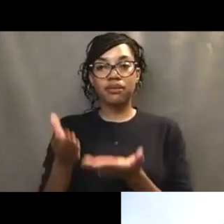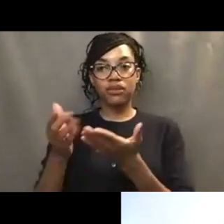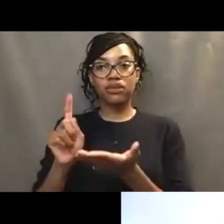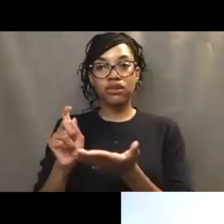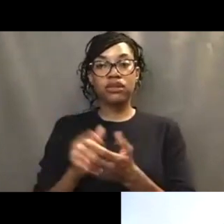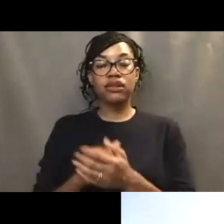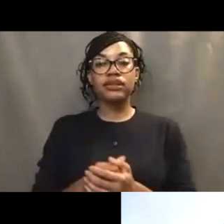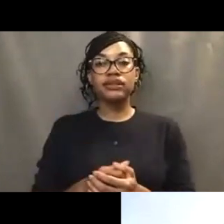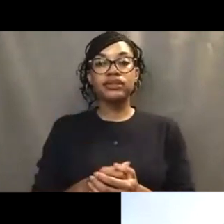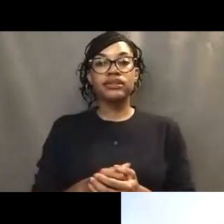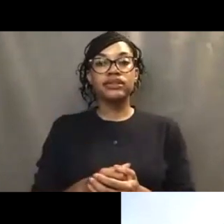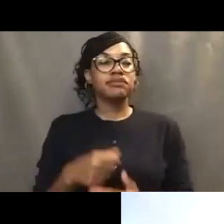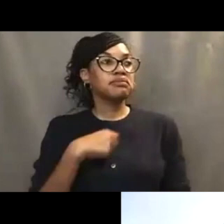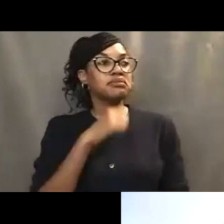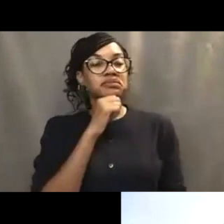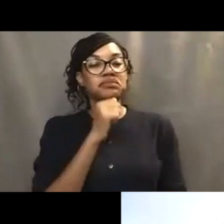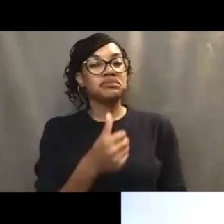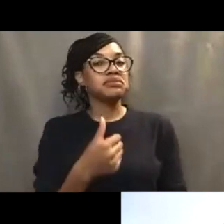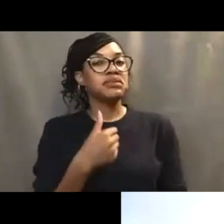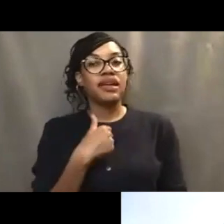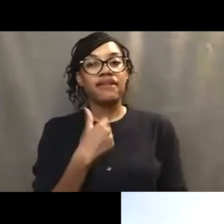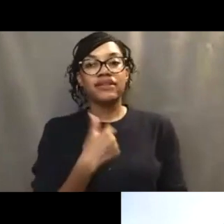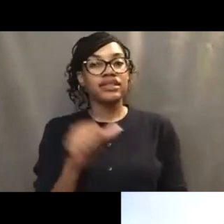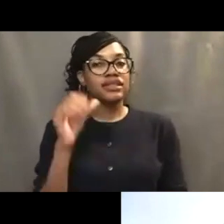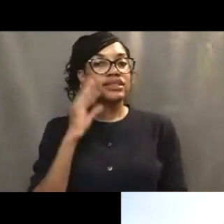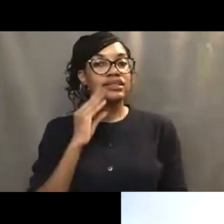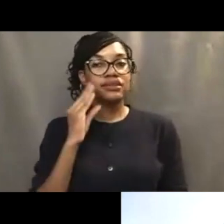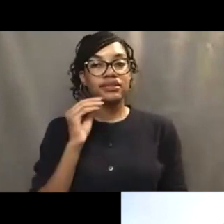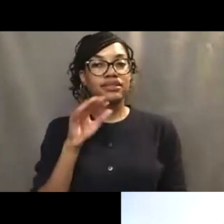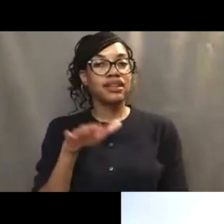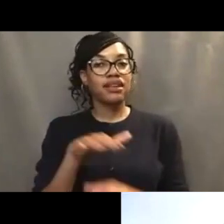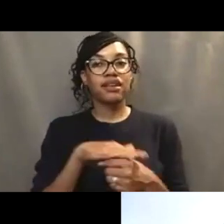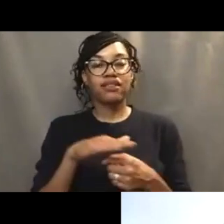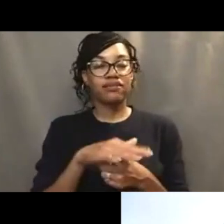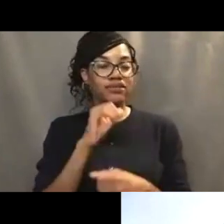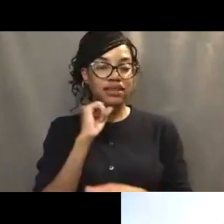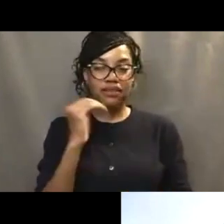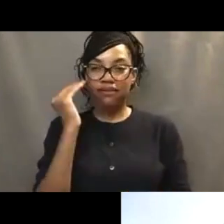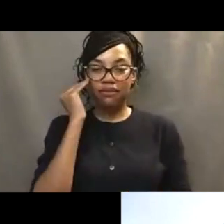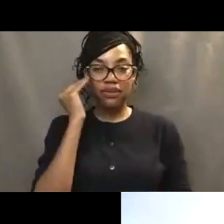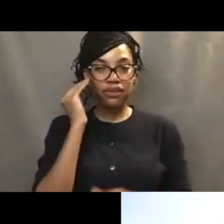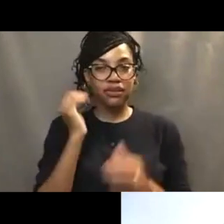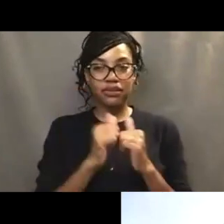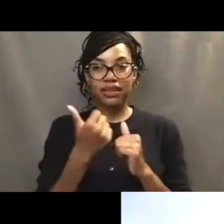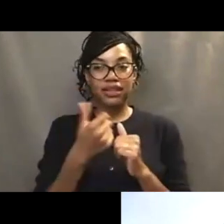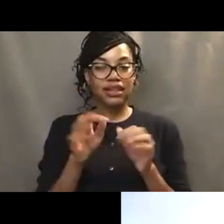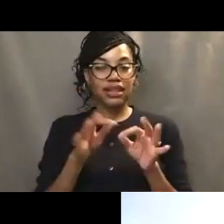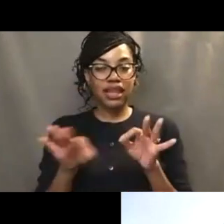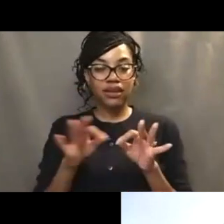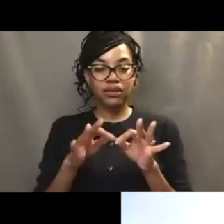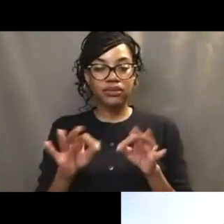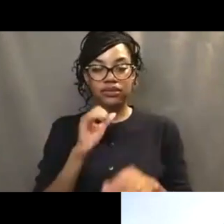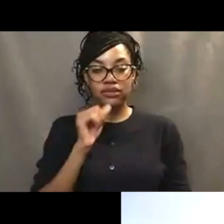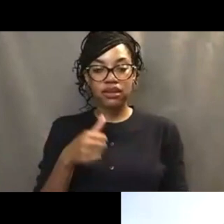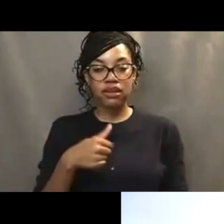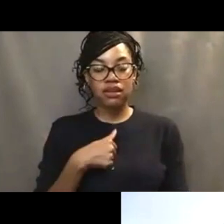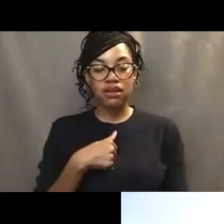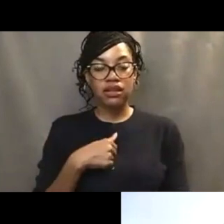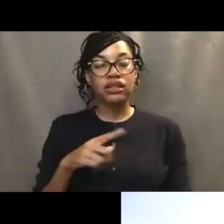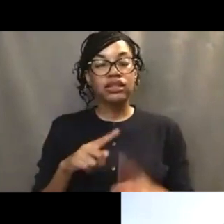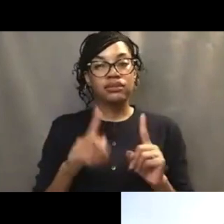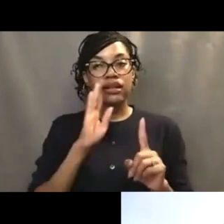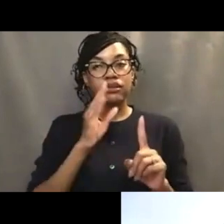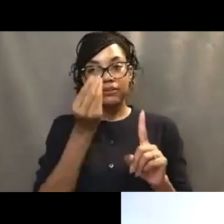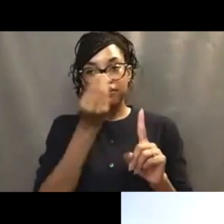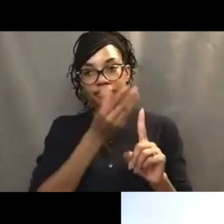So I don't have any experience in that area, and I'm not familiar with any language. I will say that some of